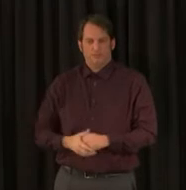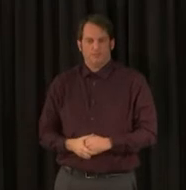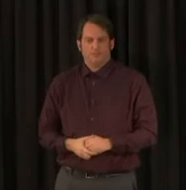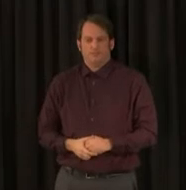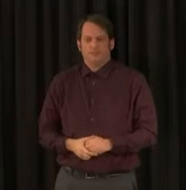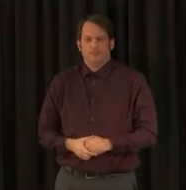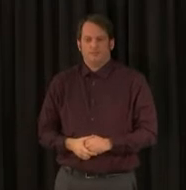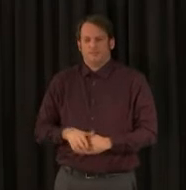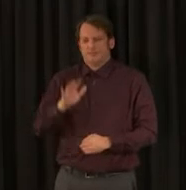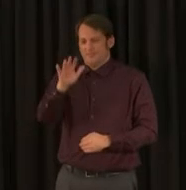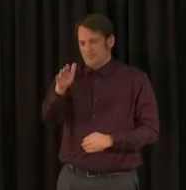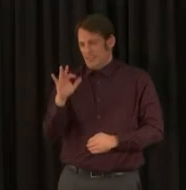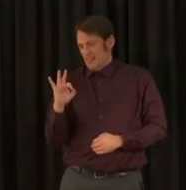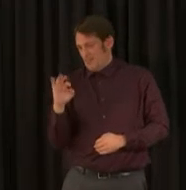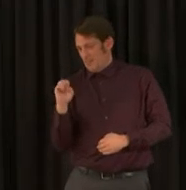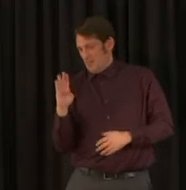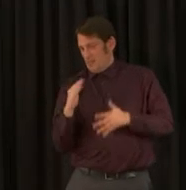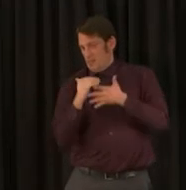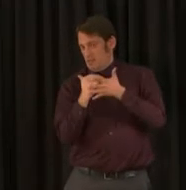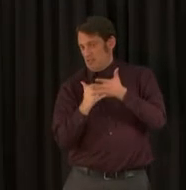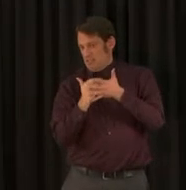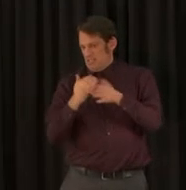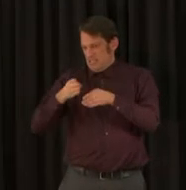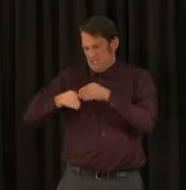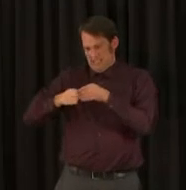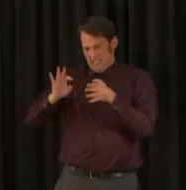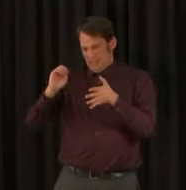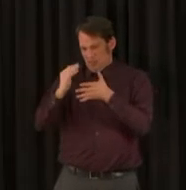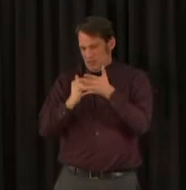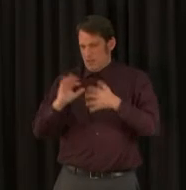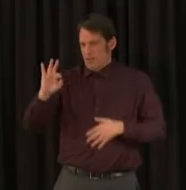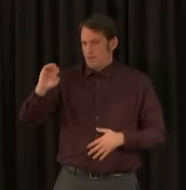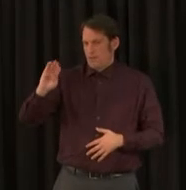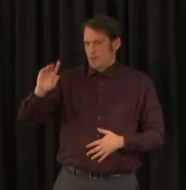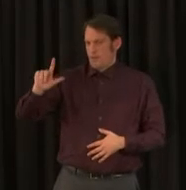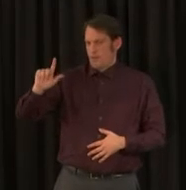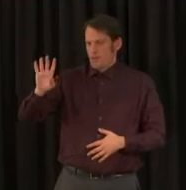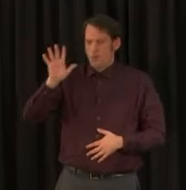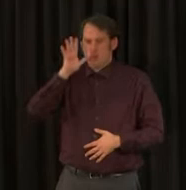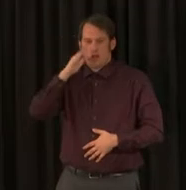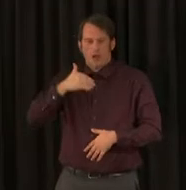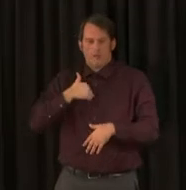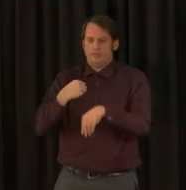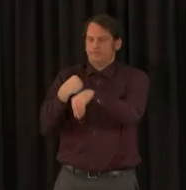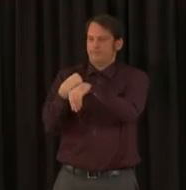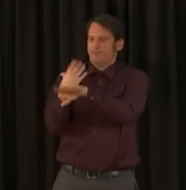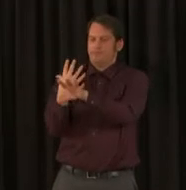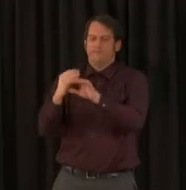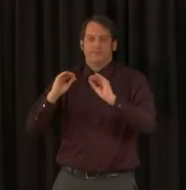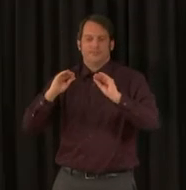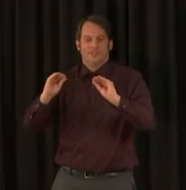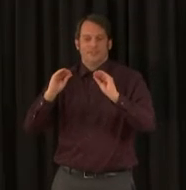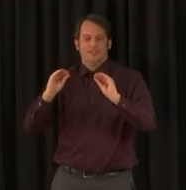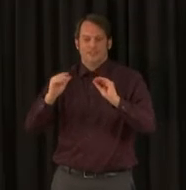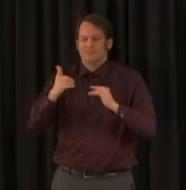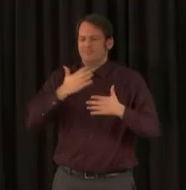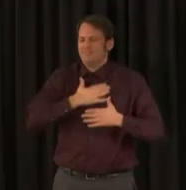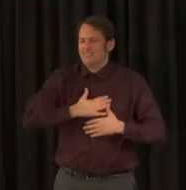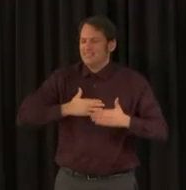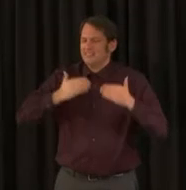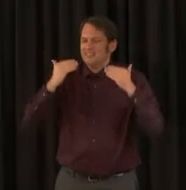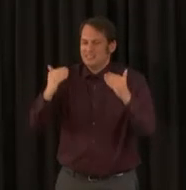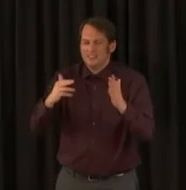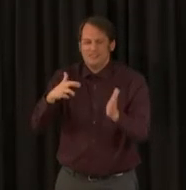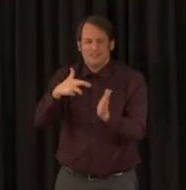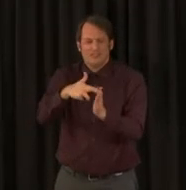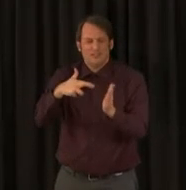you navigate to the events page of our site, you'll be able to see those details and register. If we go to the